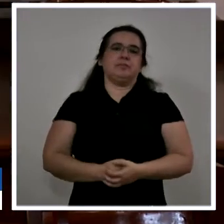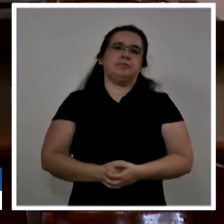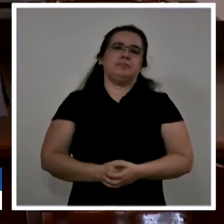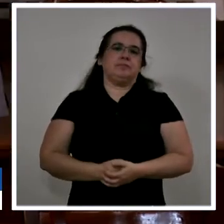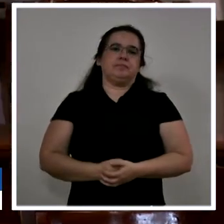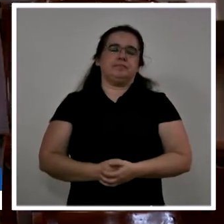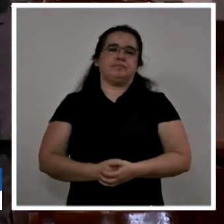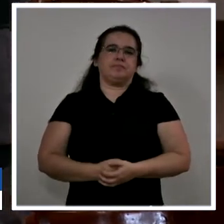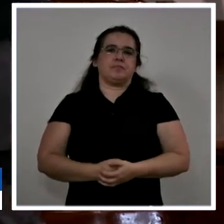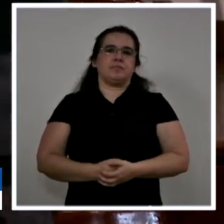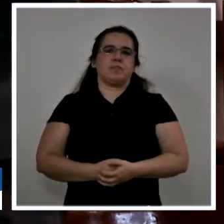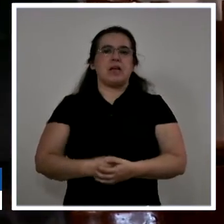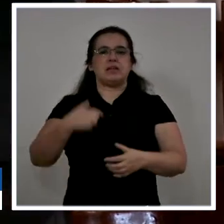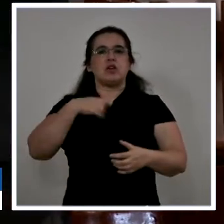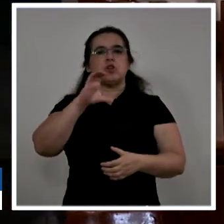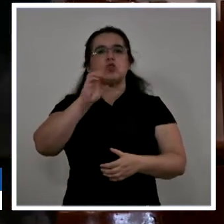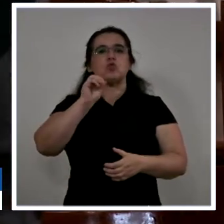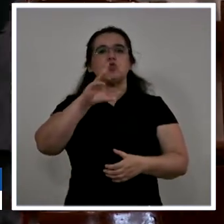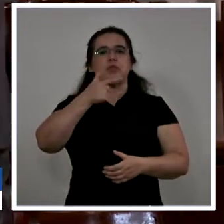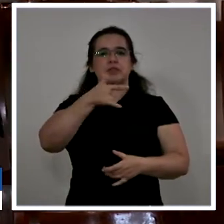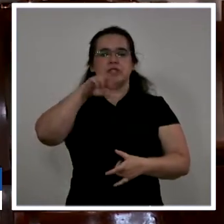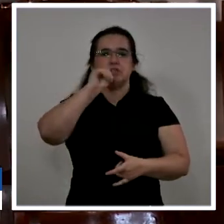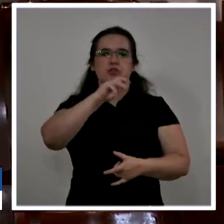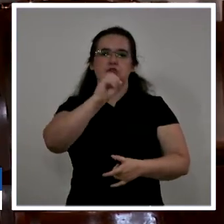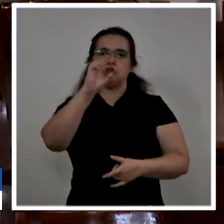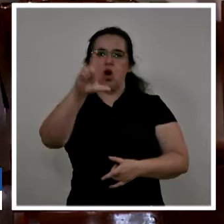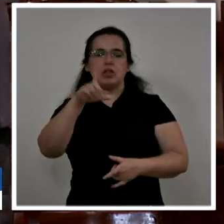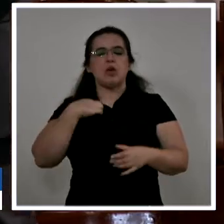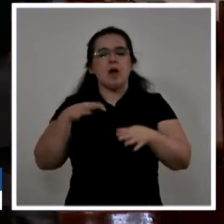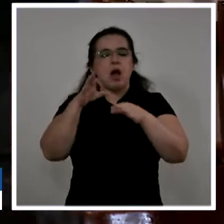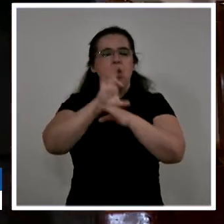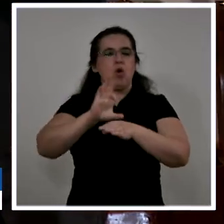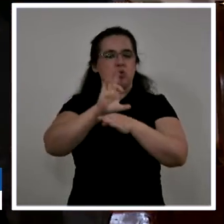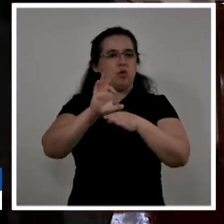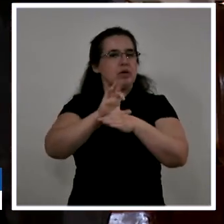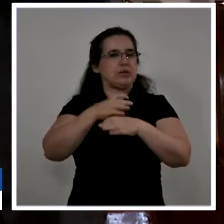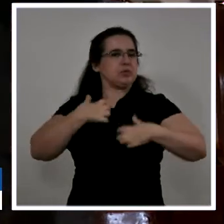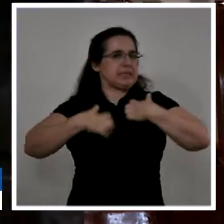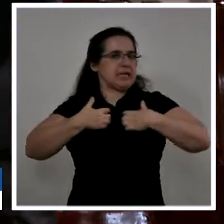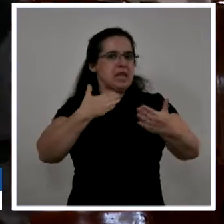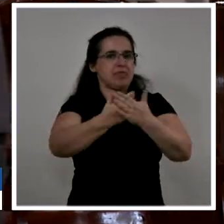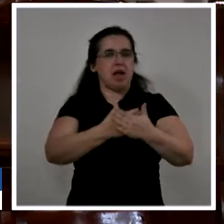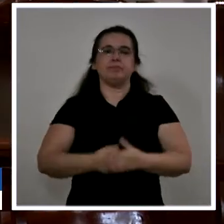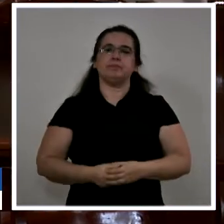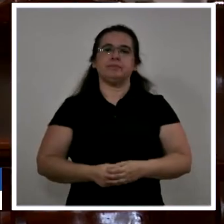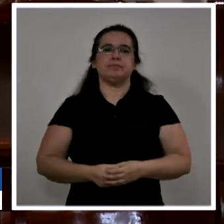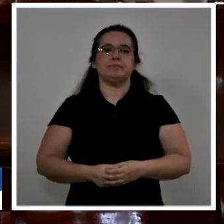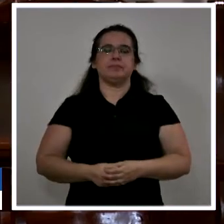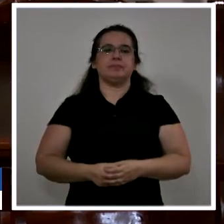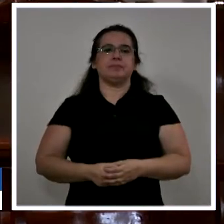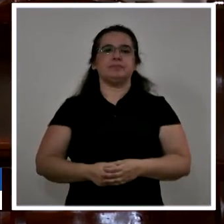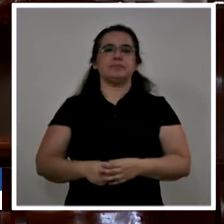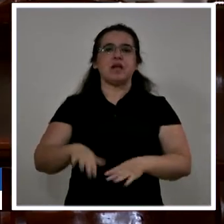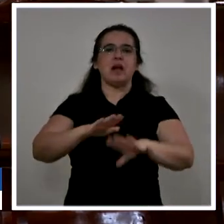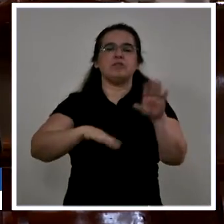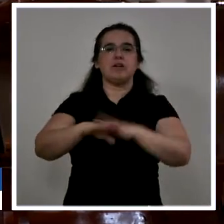cortisol, eu tenho muito cortisol, which is a stress hormone, que é uma hormona do stress, and that causes my hippocampus not to grow as much. E isso faz com que